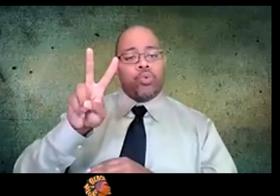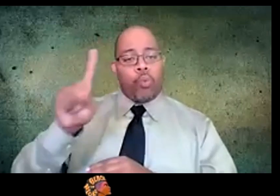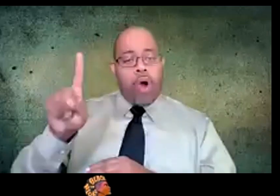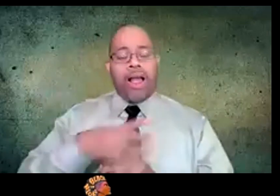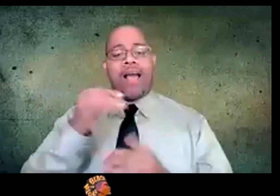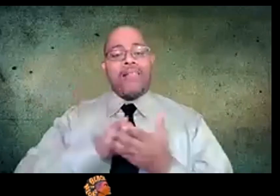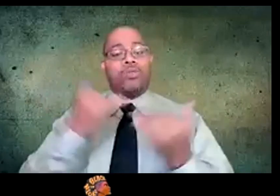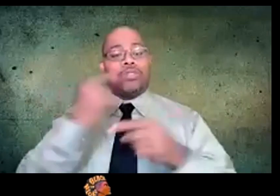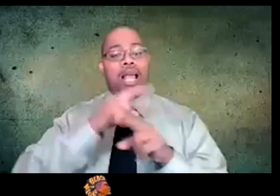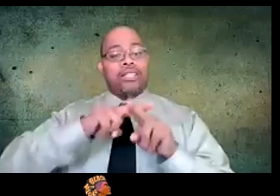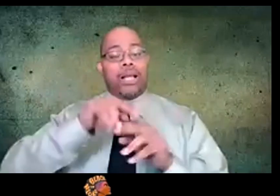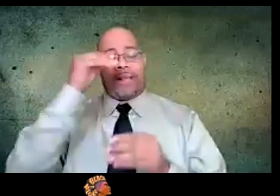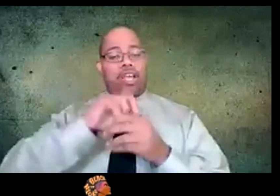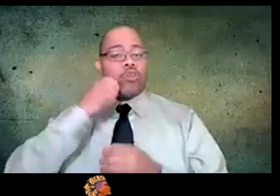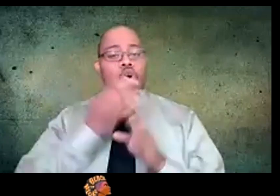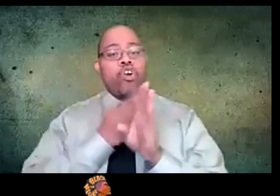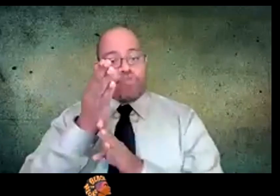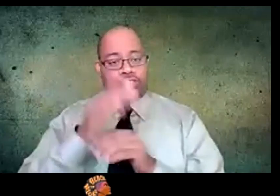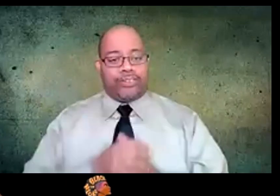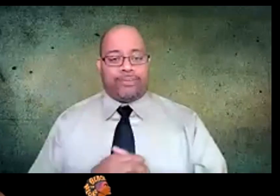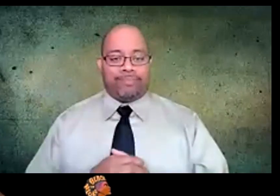today's hashtag is Black in Neuro Careers.